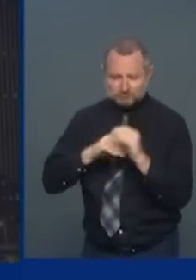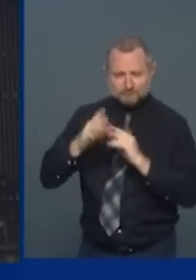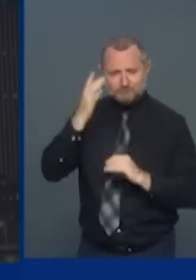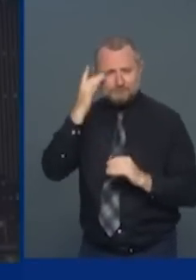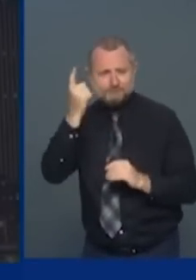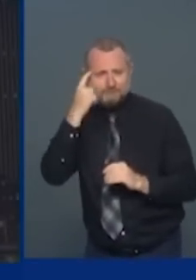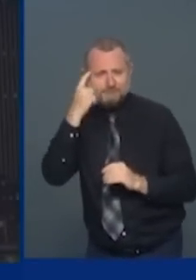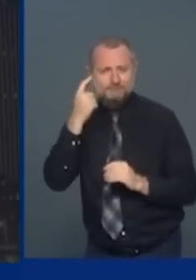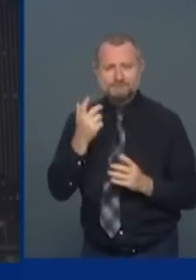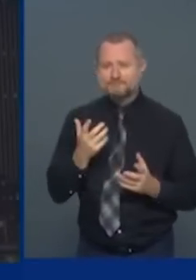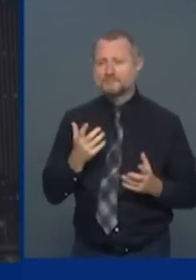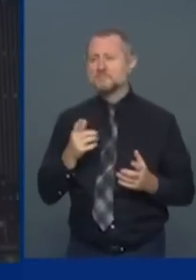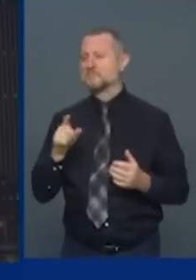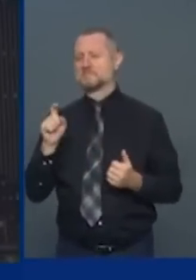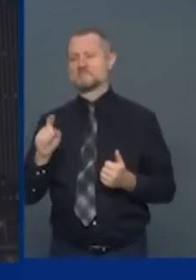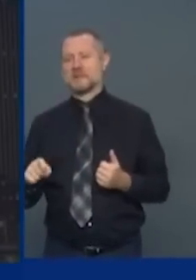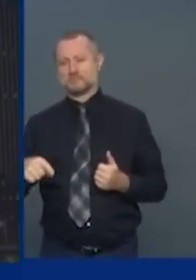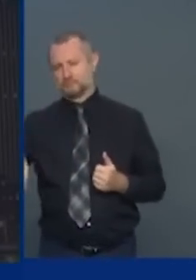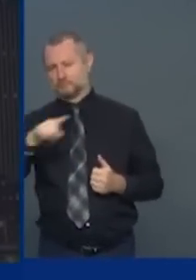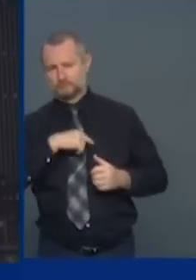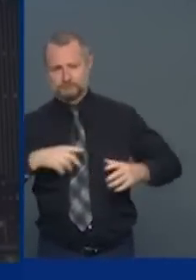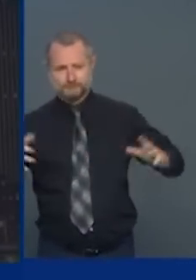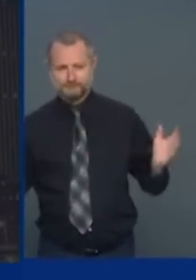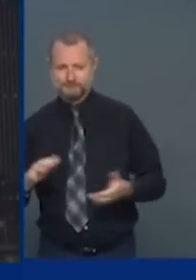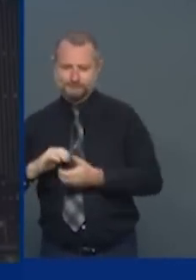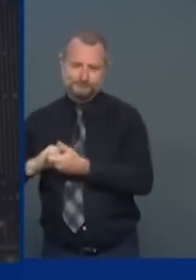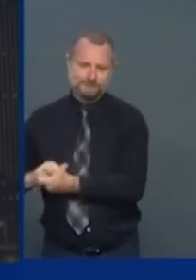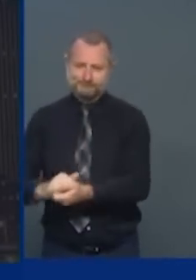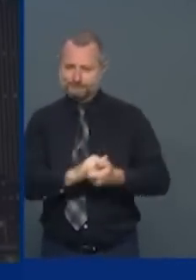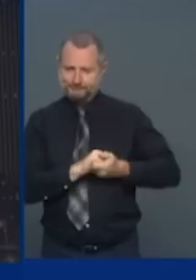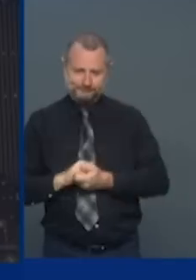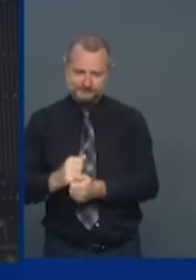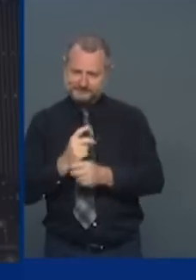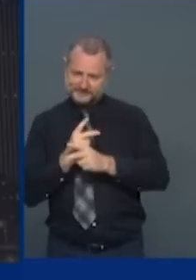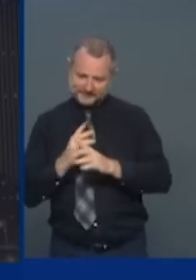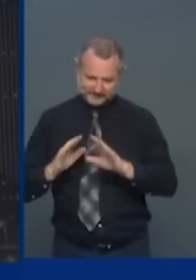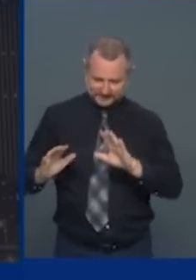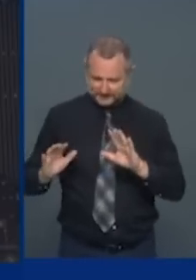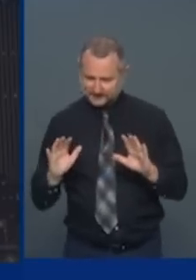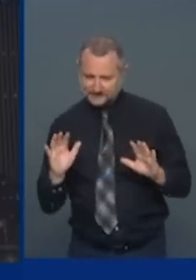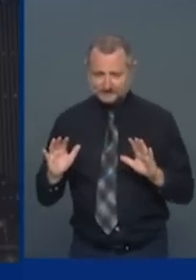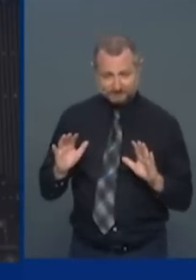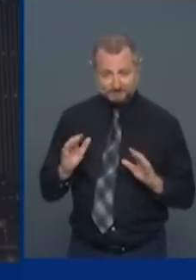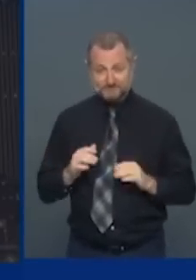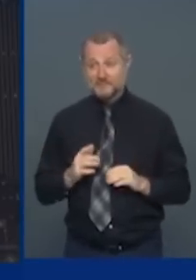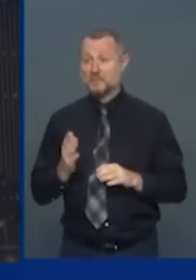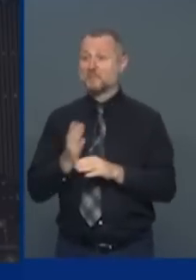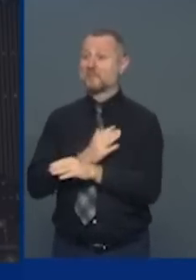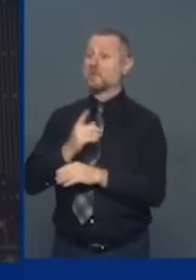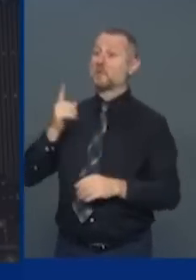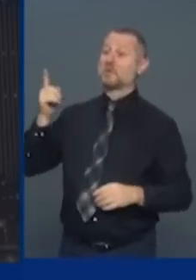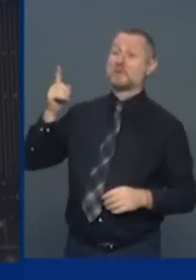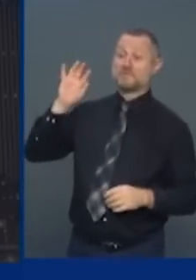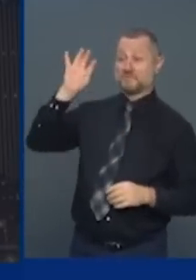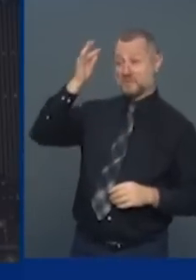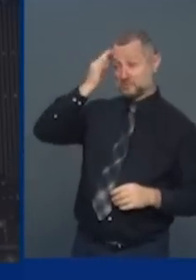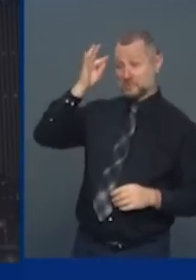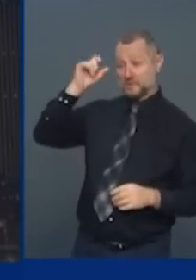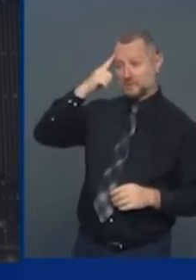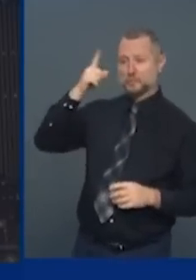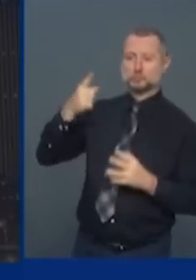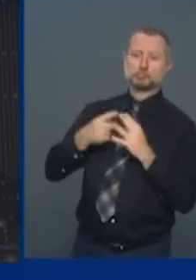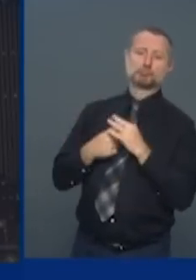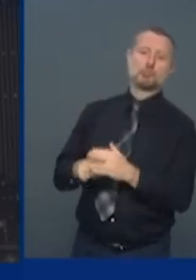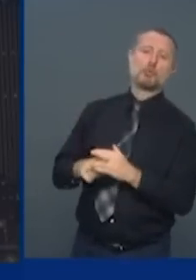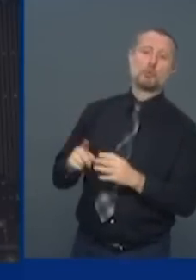and we're going to have to come together and figure this out in the interim before we have a federal government that is sane and functional. The